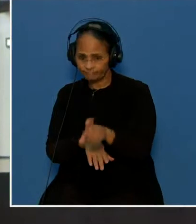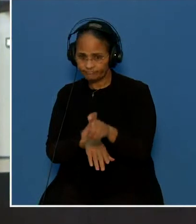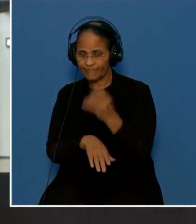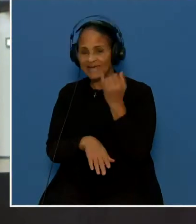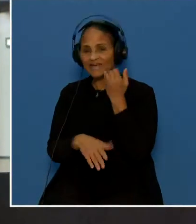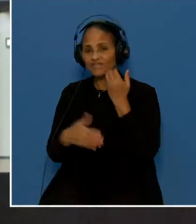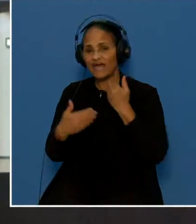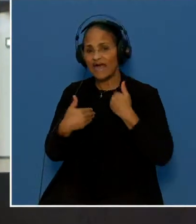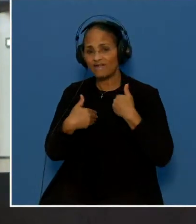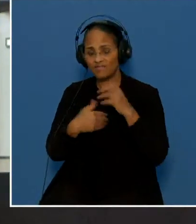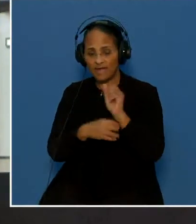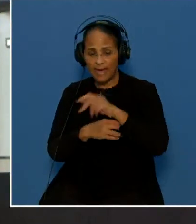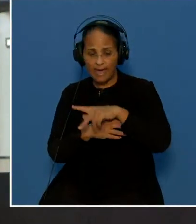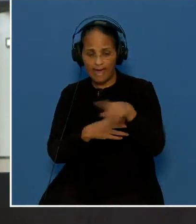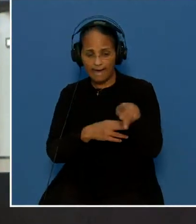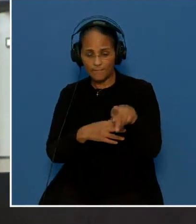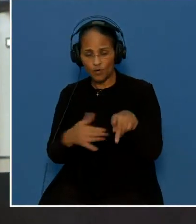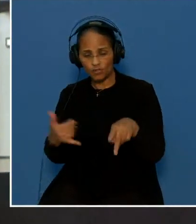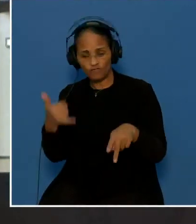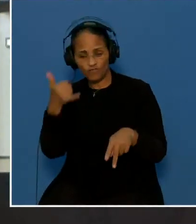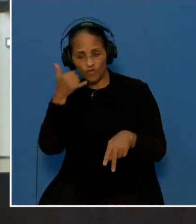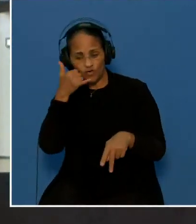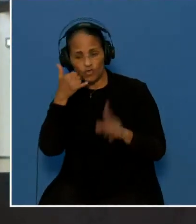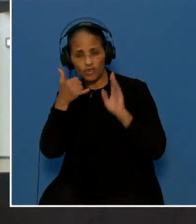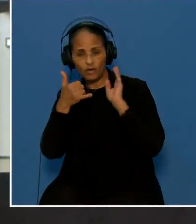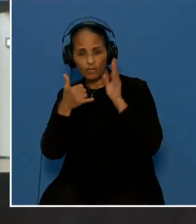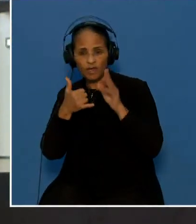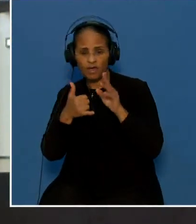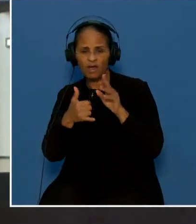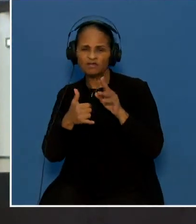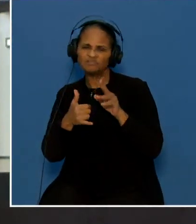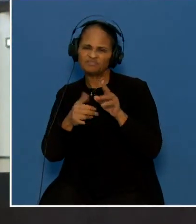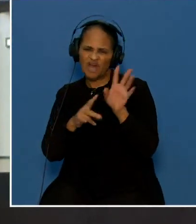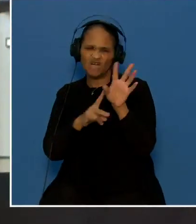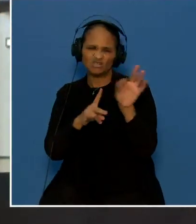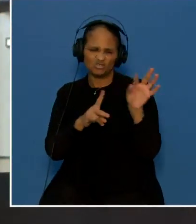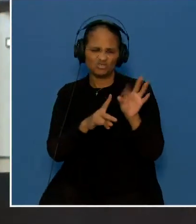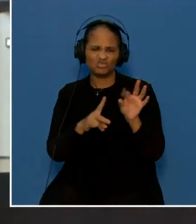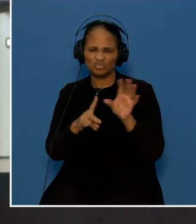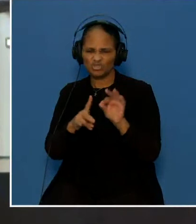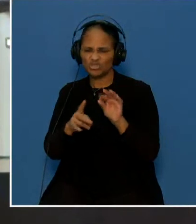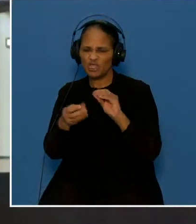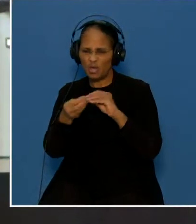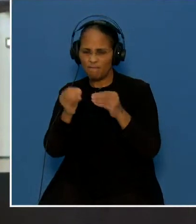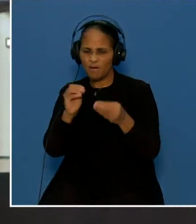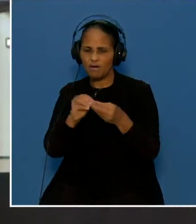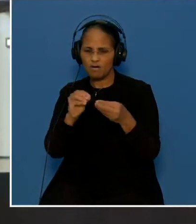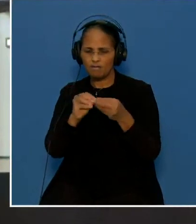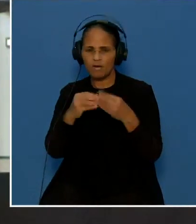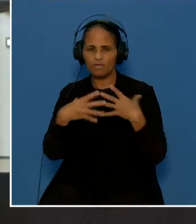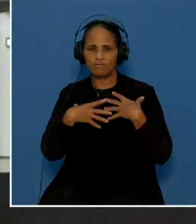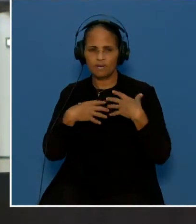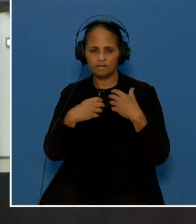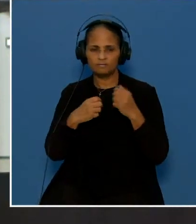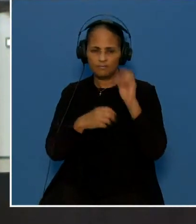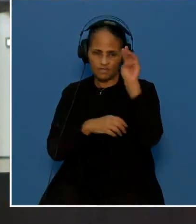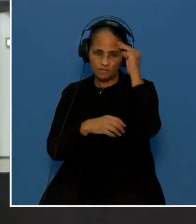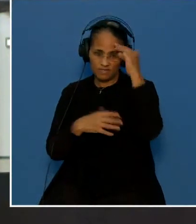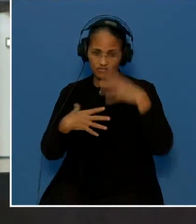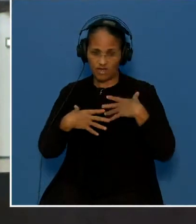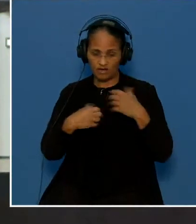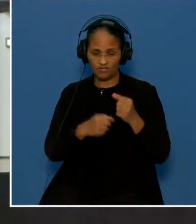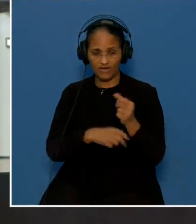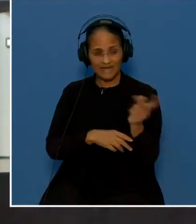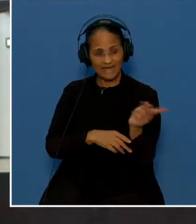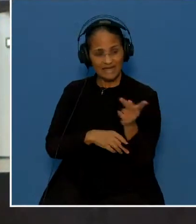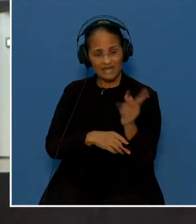app on their phone, they will be issued with a random verification code by the Ministry of Health. He or she